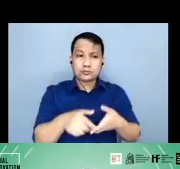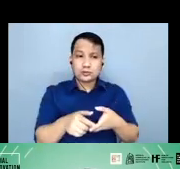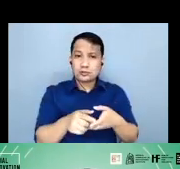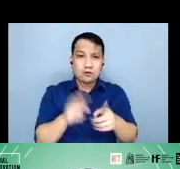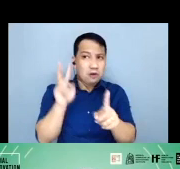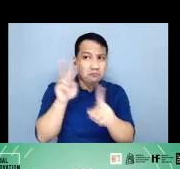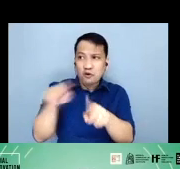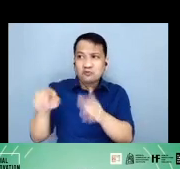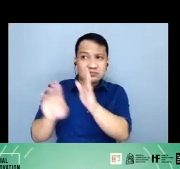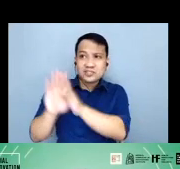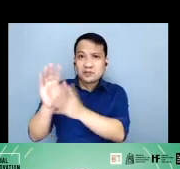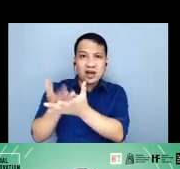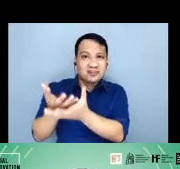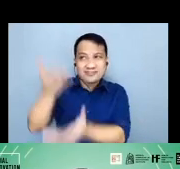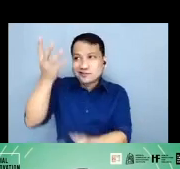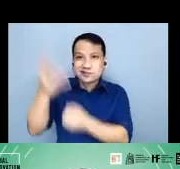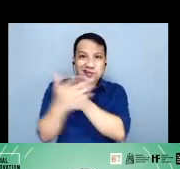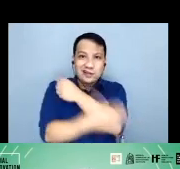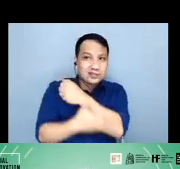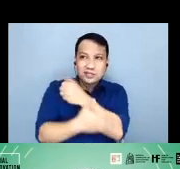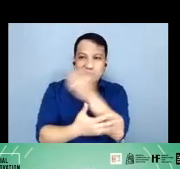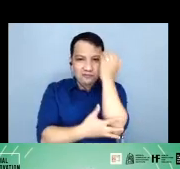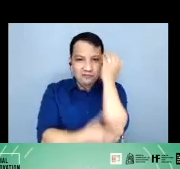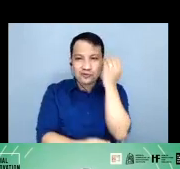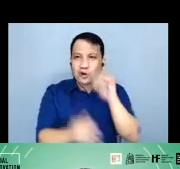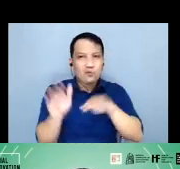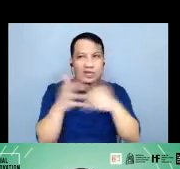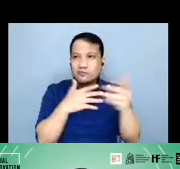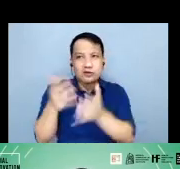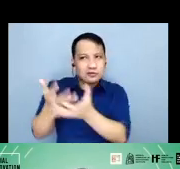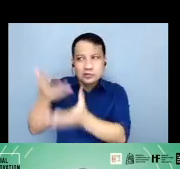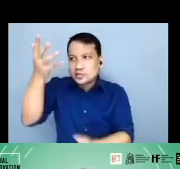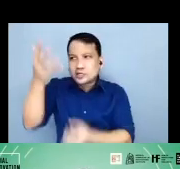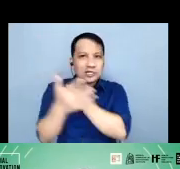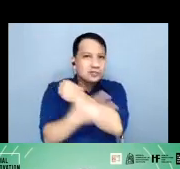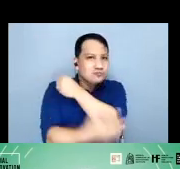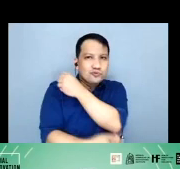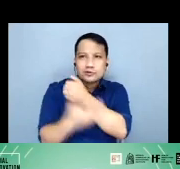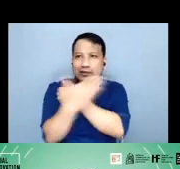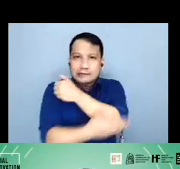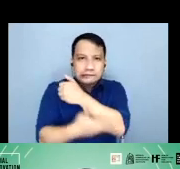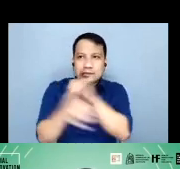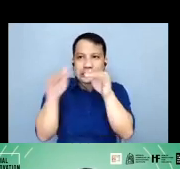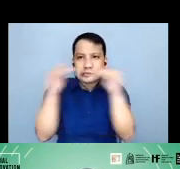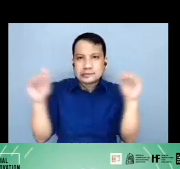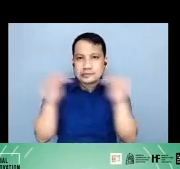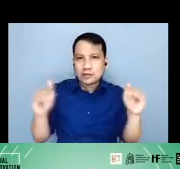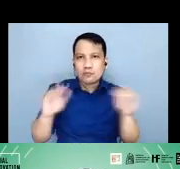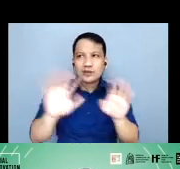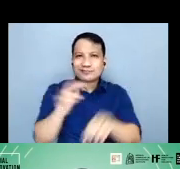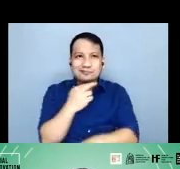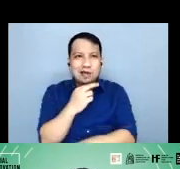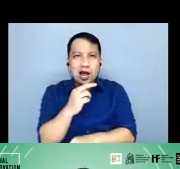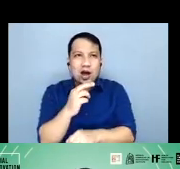developing nations. These apply to everyone around the world, no matter who they are, what country they live in, or what religion they believe in.